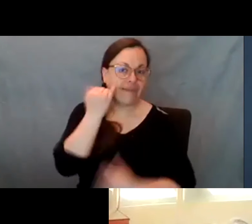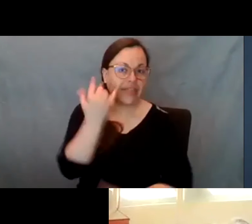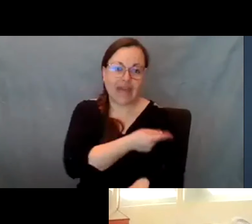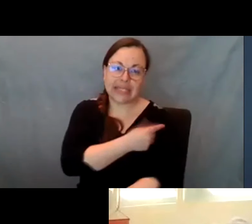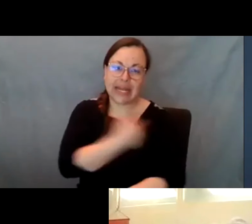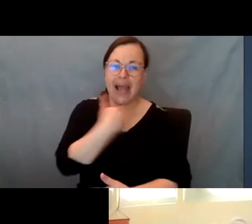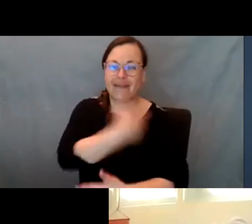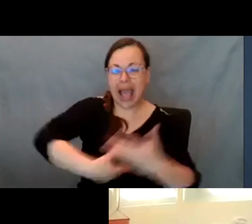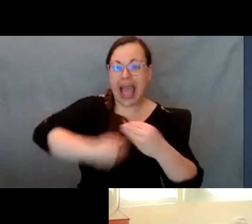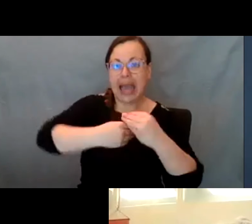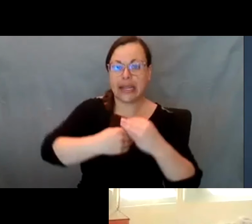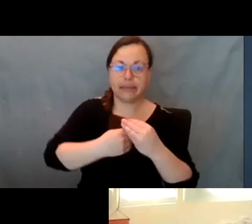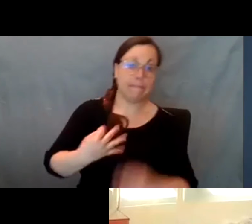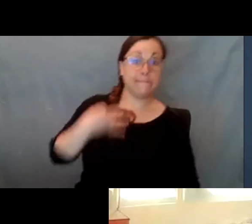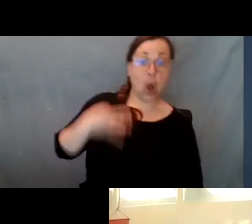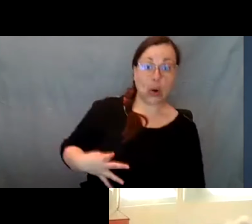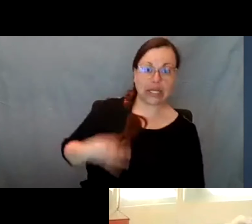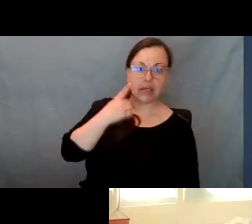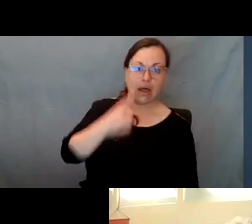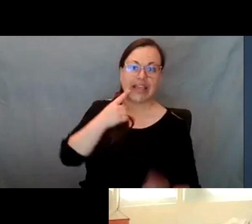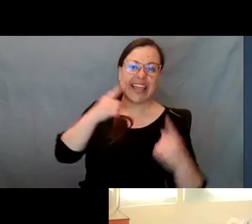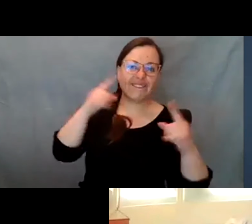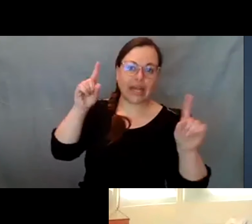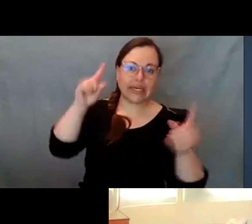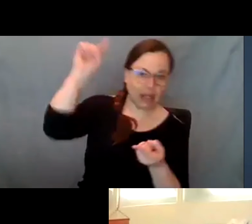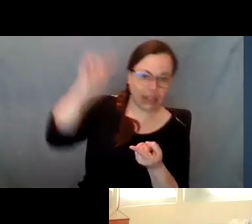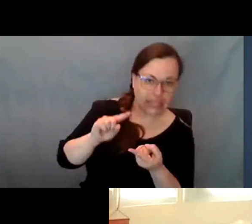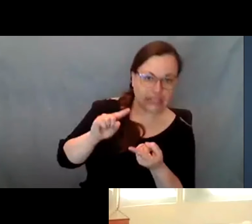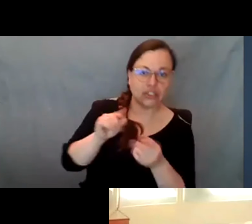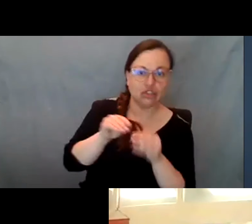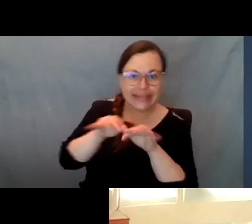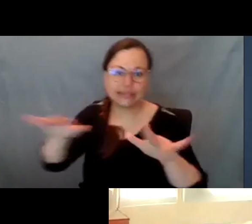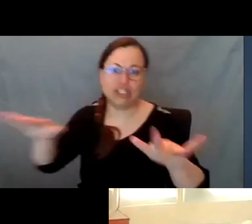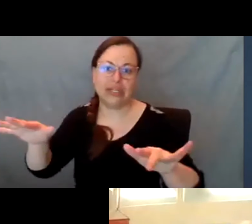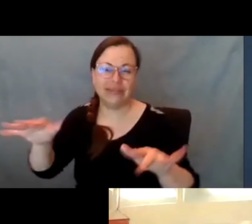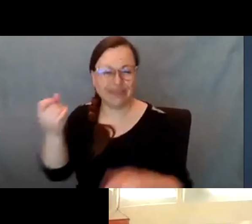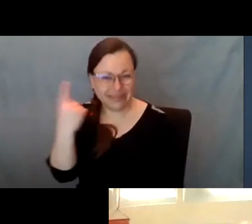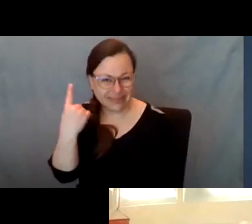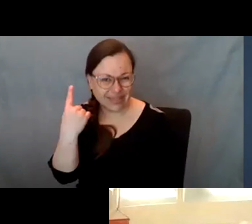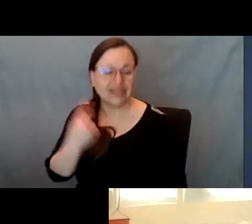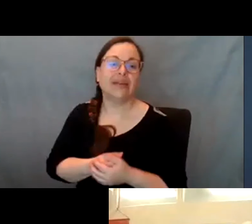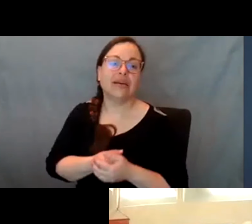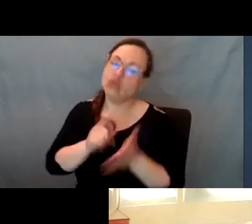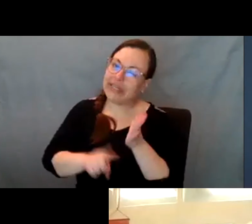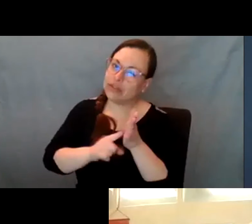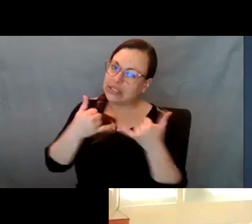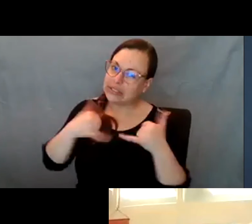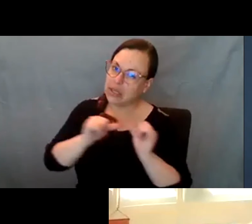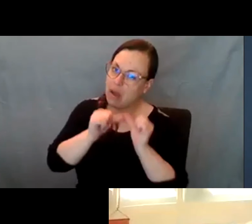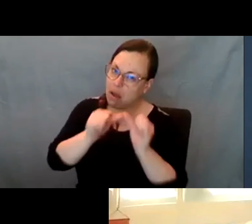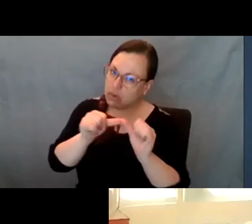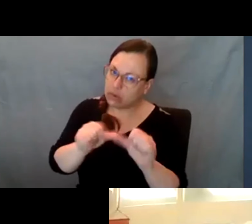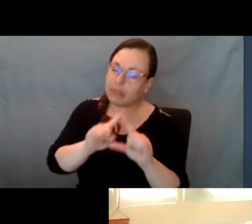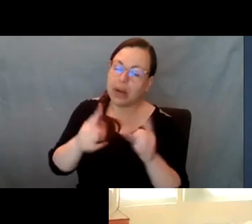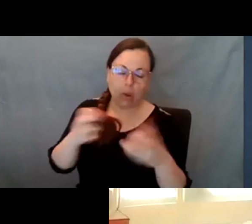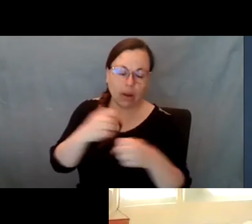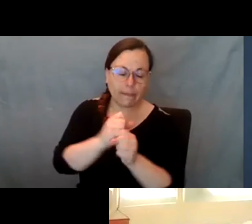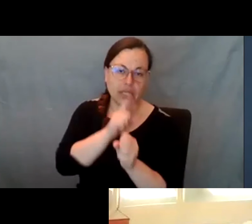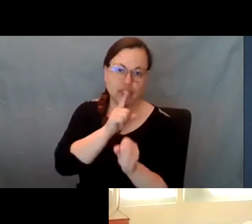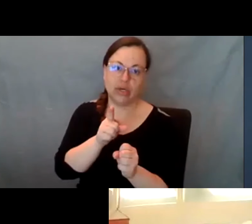added bonus of having an effect on transmission. And the research has been ongoing, but I just want to ensure